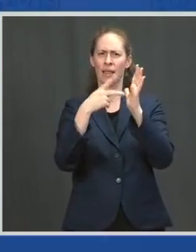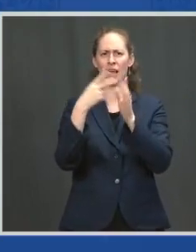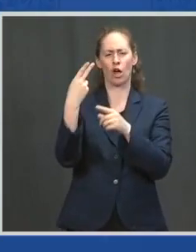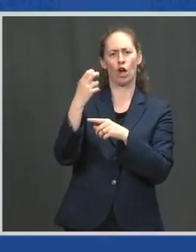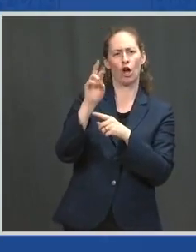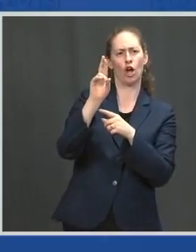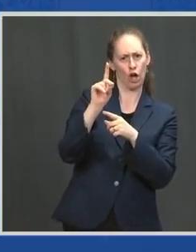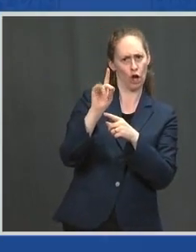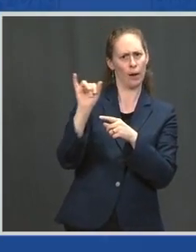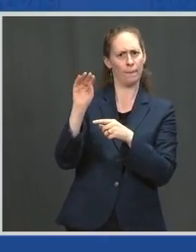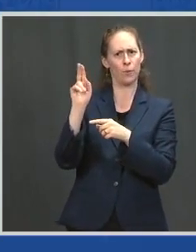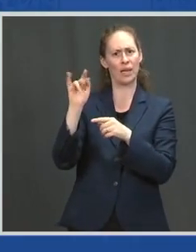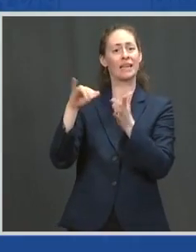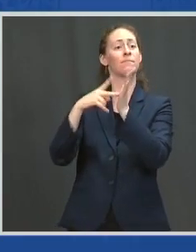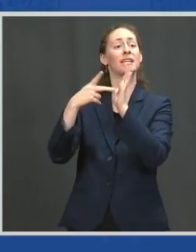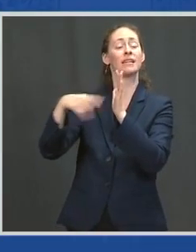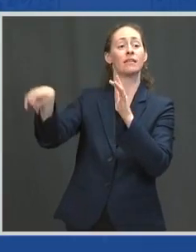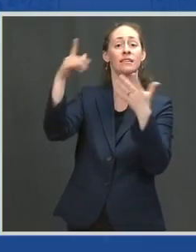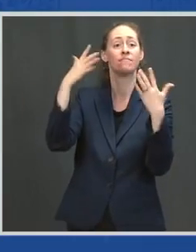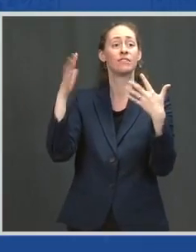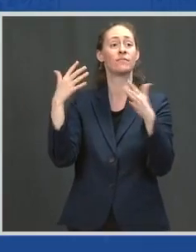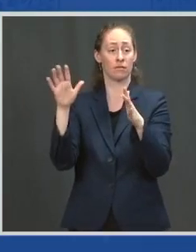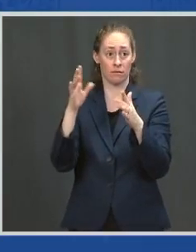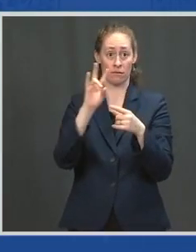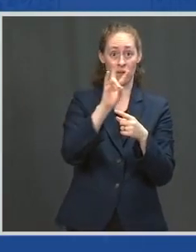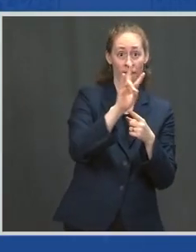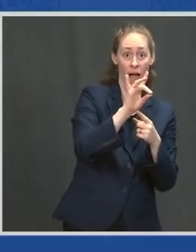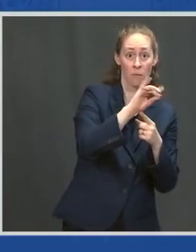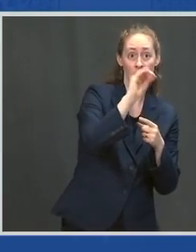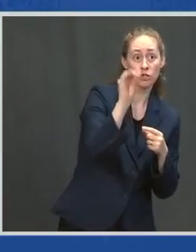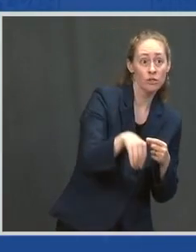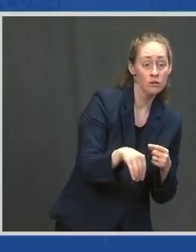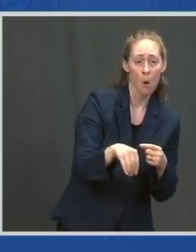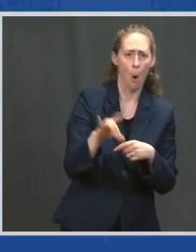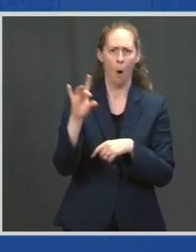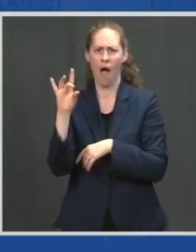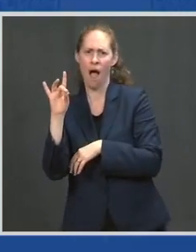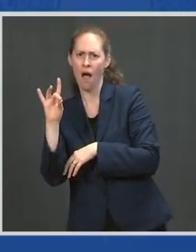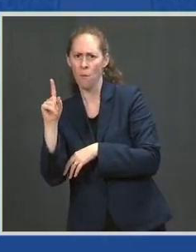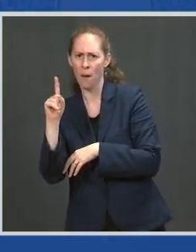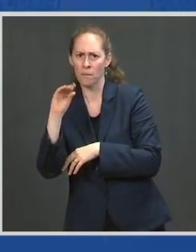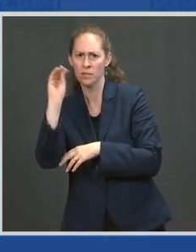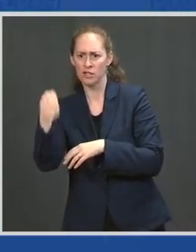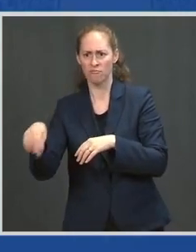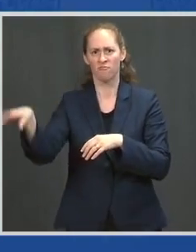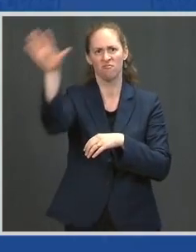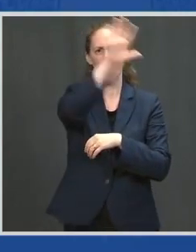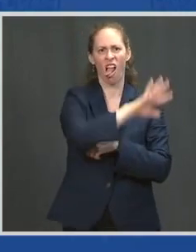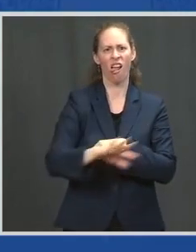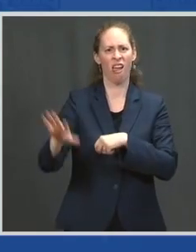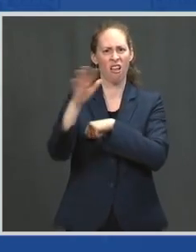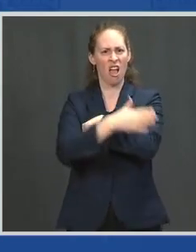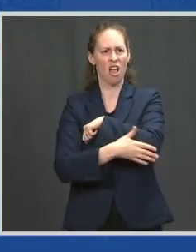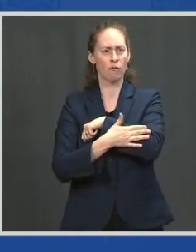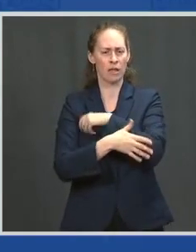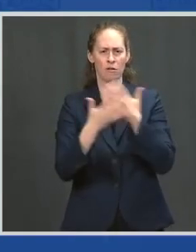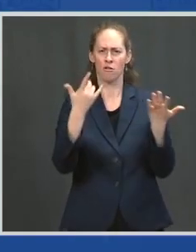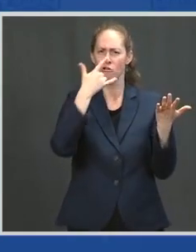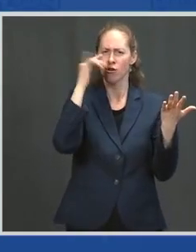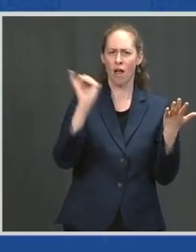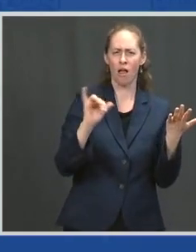population? Is it 68%? Is it 81%? The point is that by the end of the summer, right now,